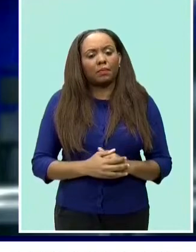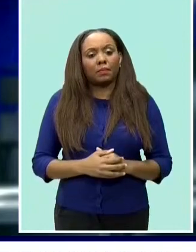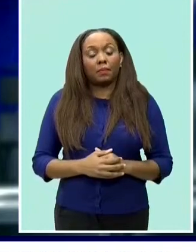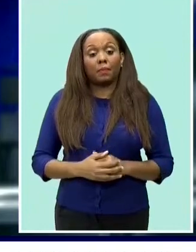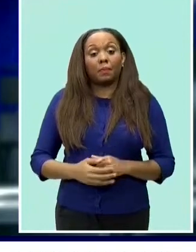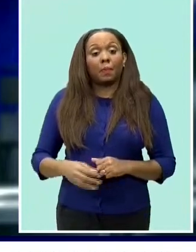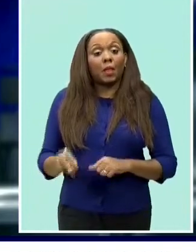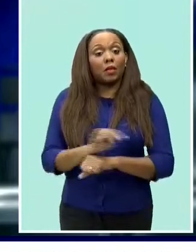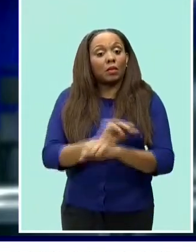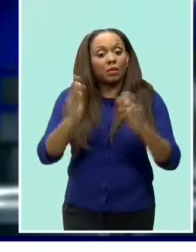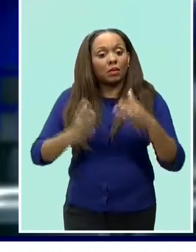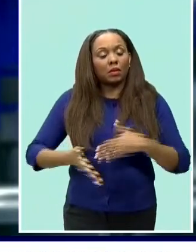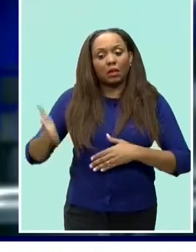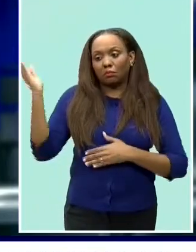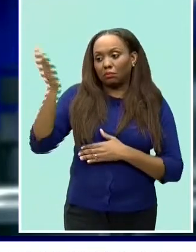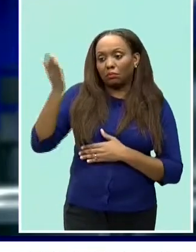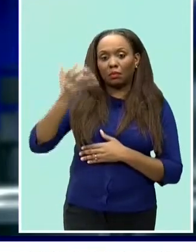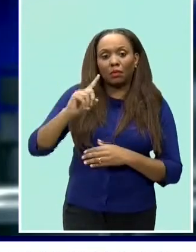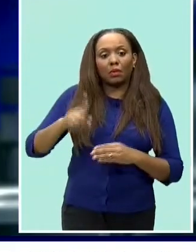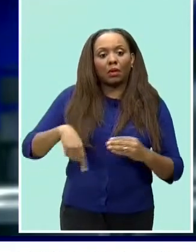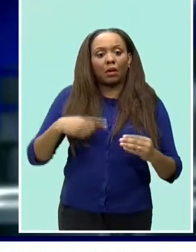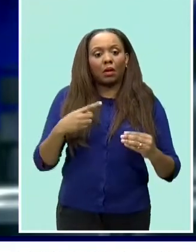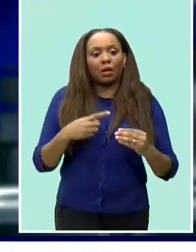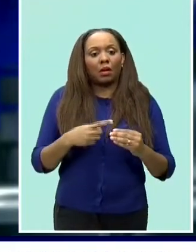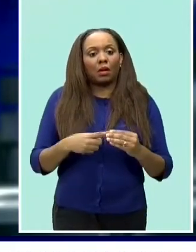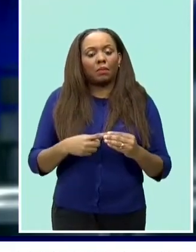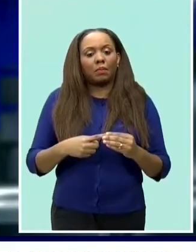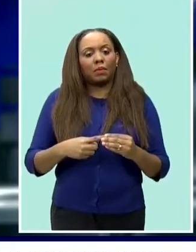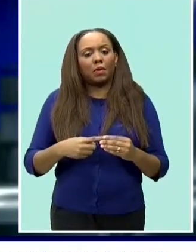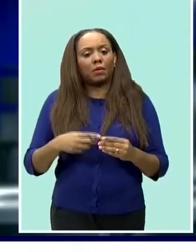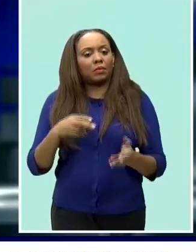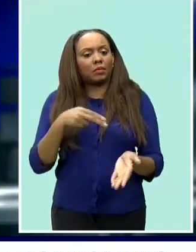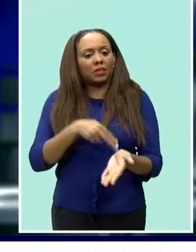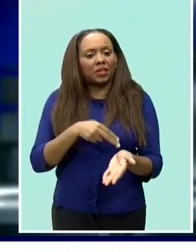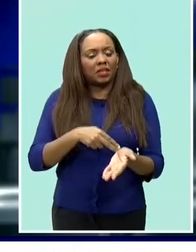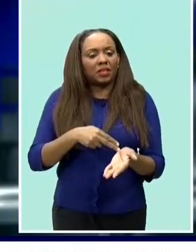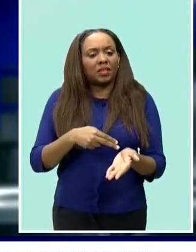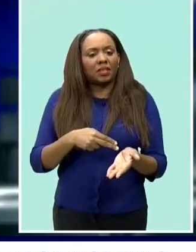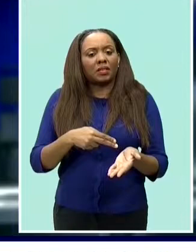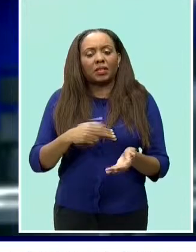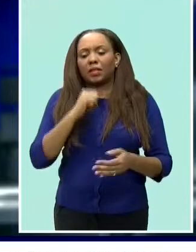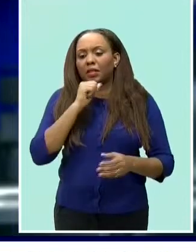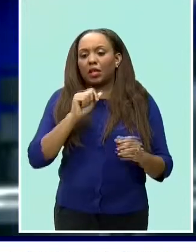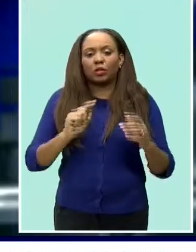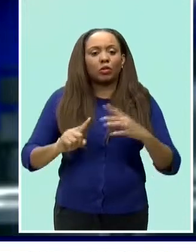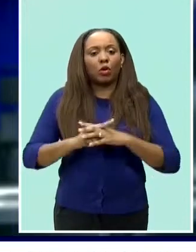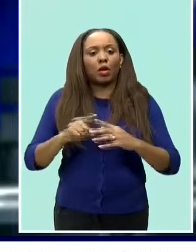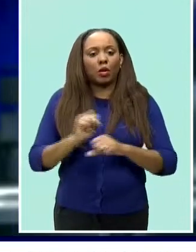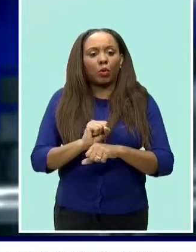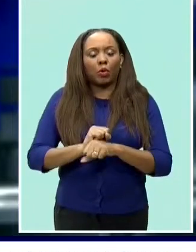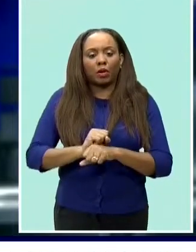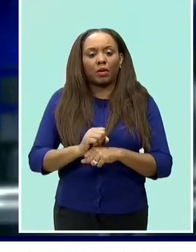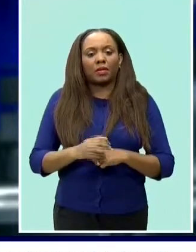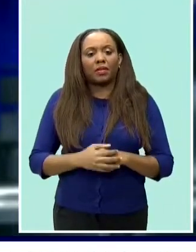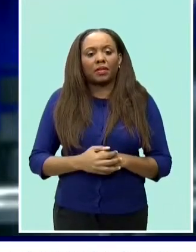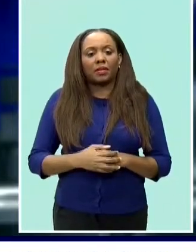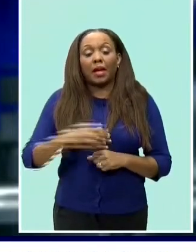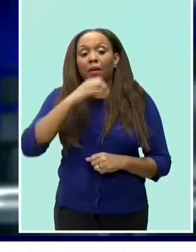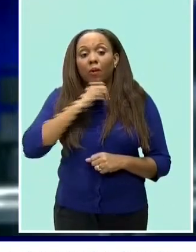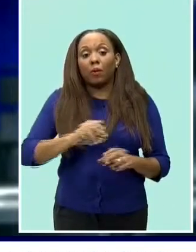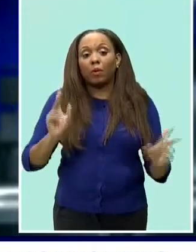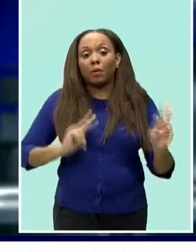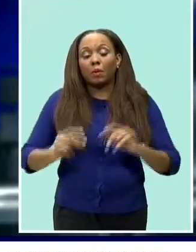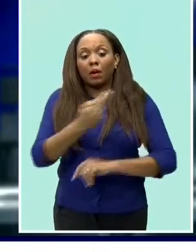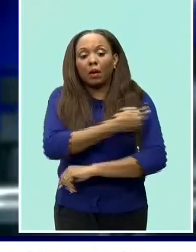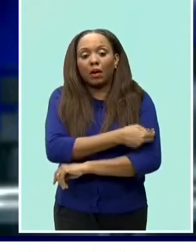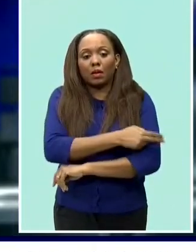Minister Bostic also addressed reports of an apparent sickout at the geriatric hospital yesterday. He says while some of the reports suggested that the action was